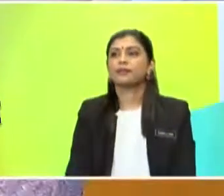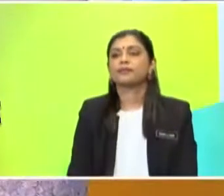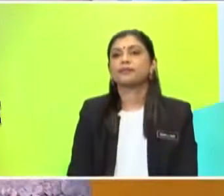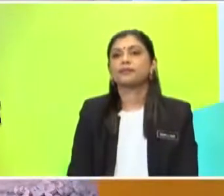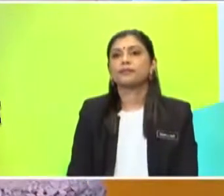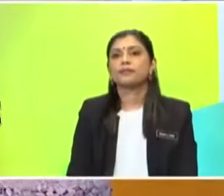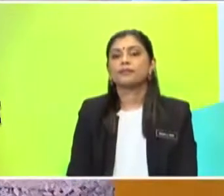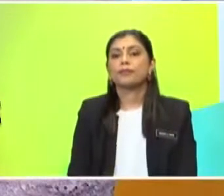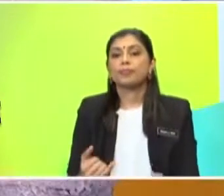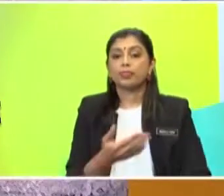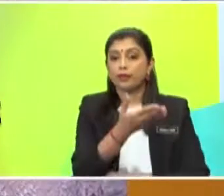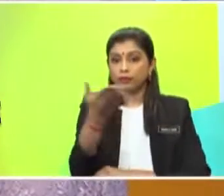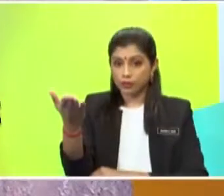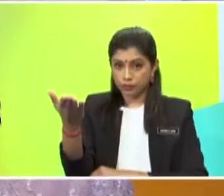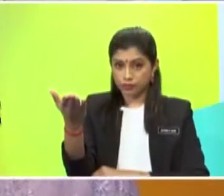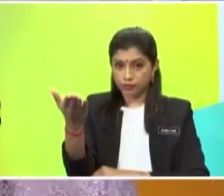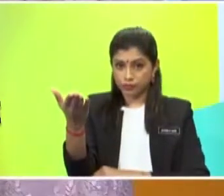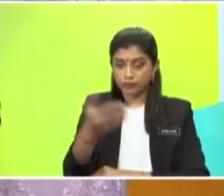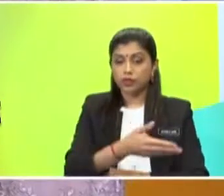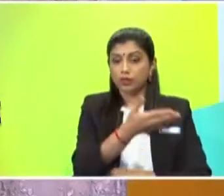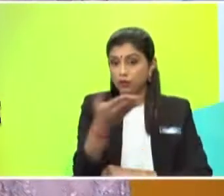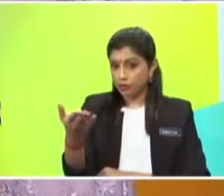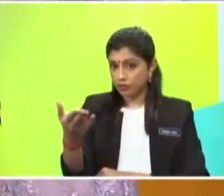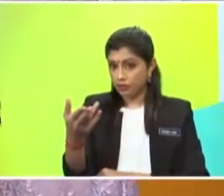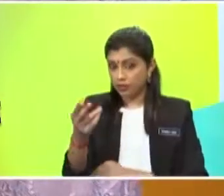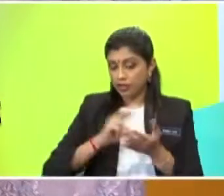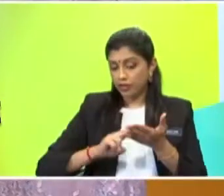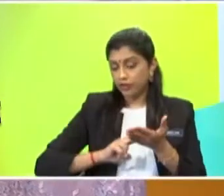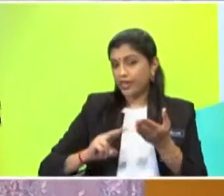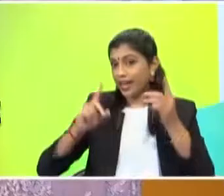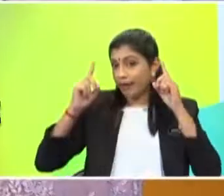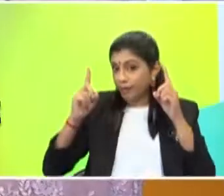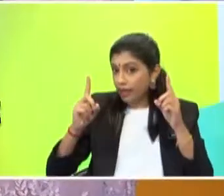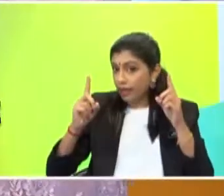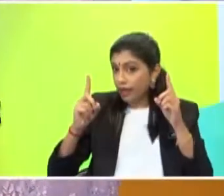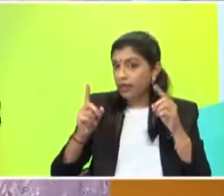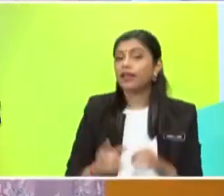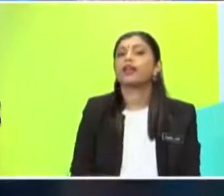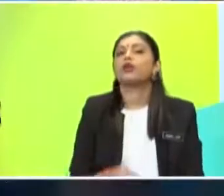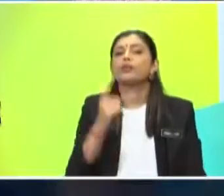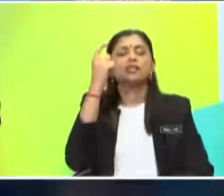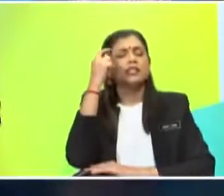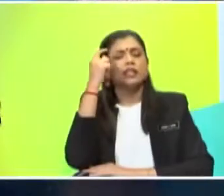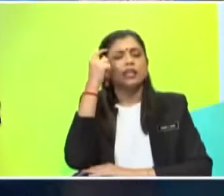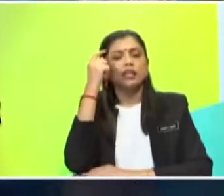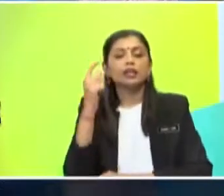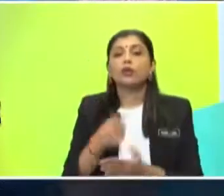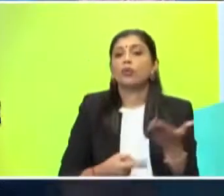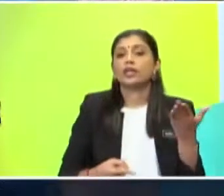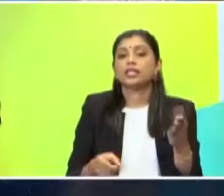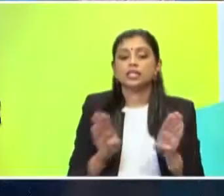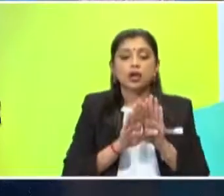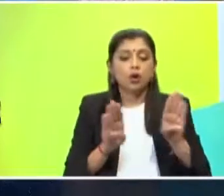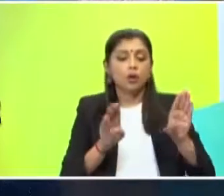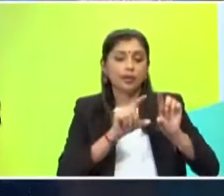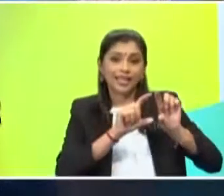task. We are going to give them a situation, Sean. Okay. And having said that, they have already aware of the